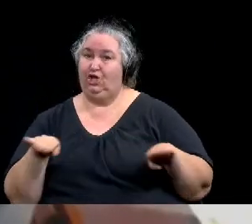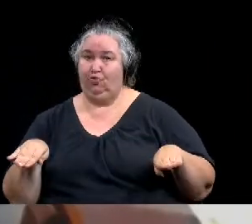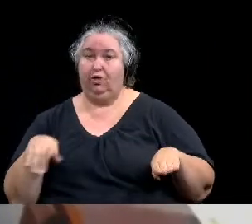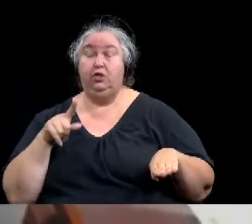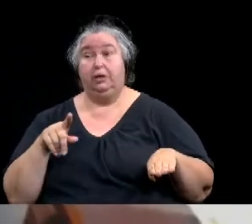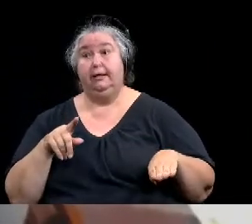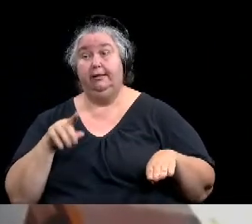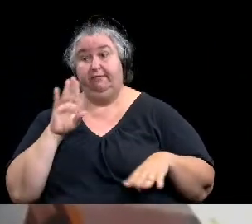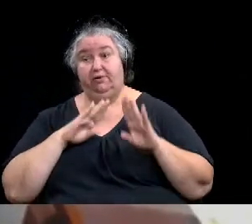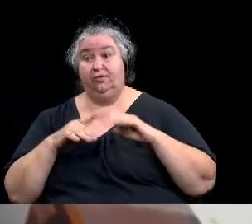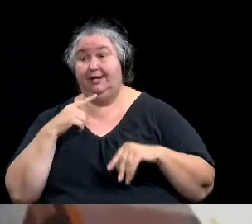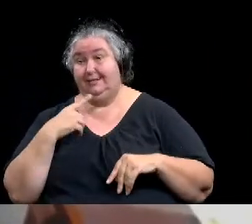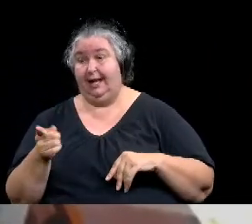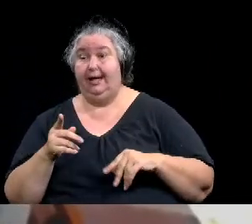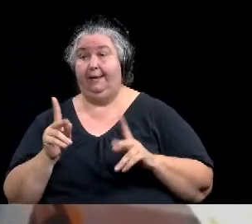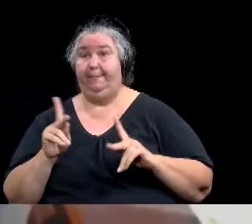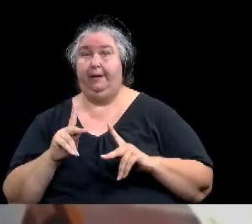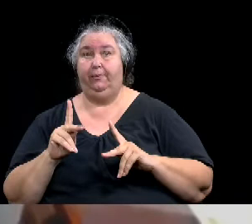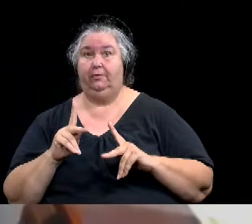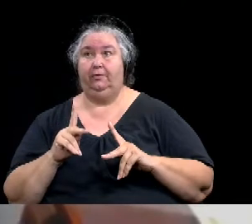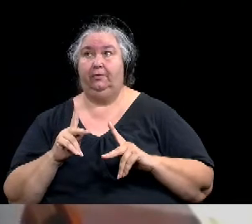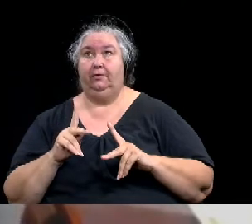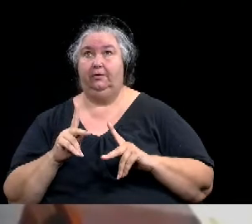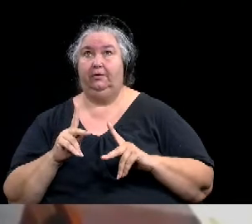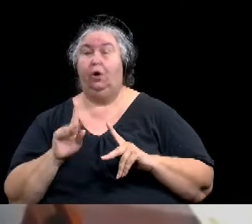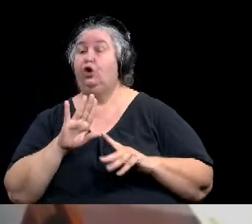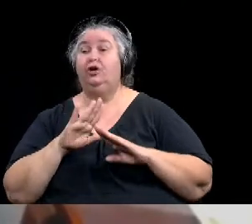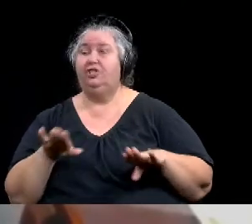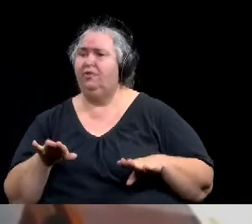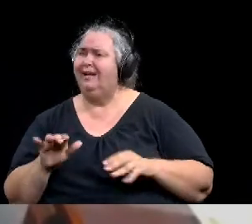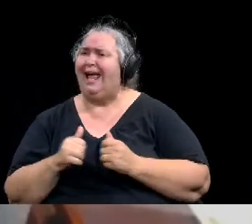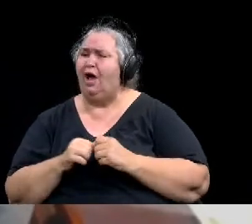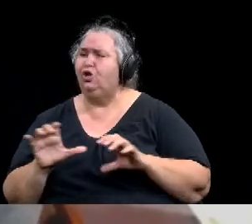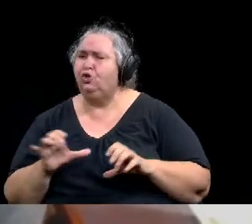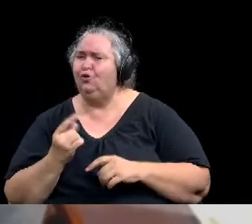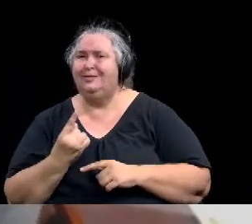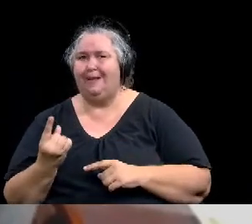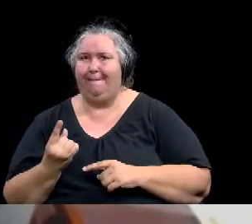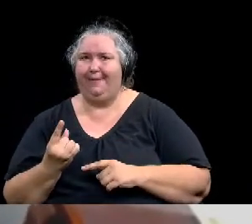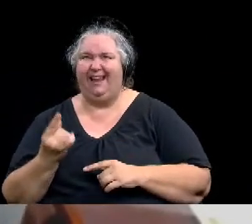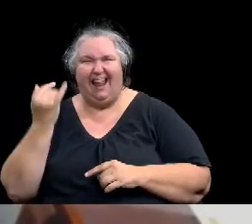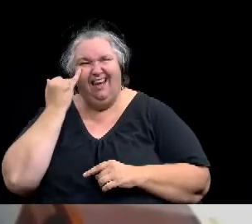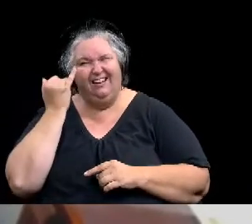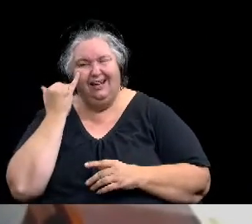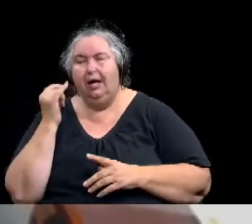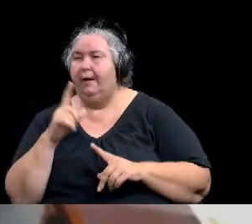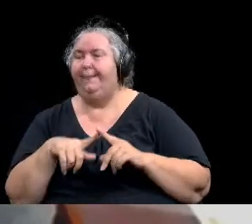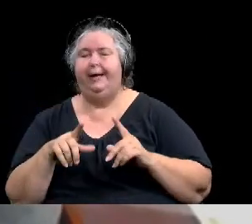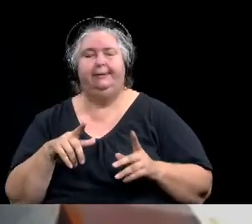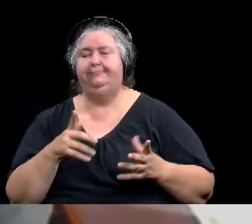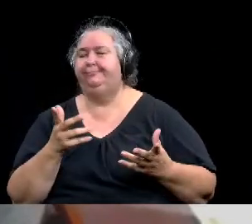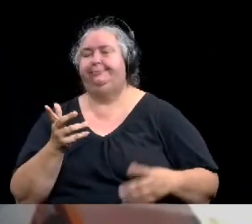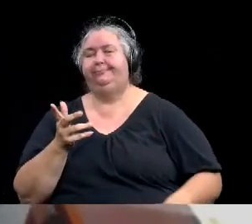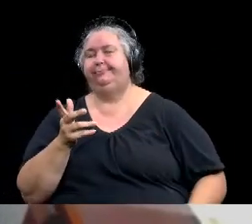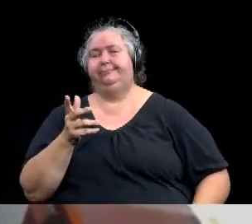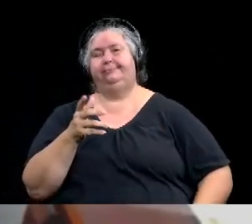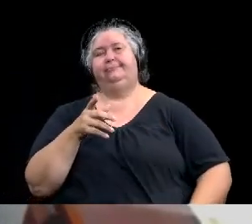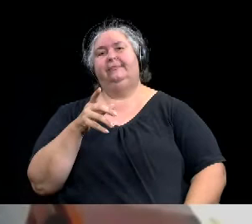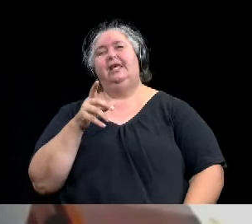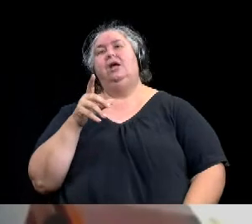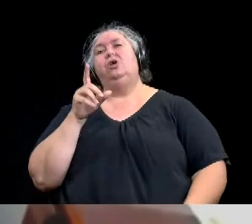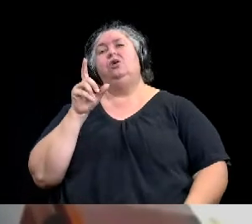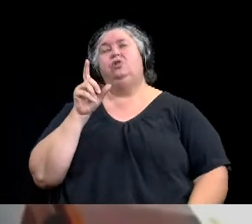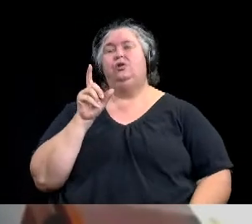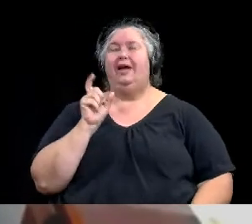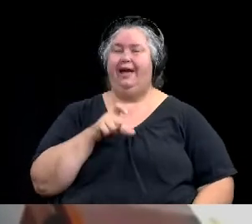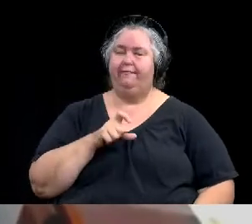frustrated telling folks, your children, how to do something. But it doesn't change the fact that you need to deliver that message in a